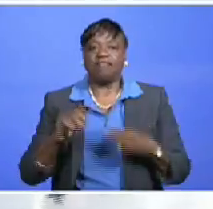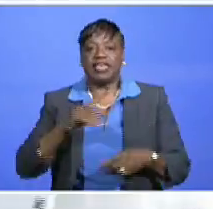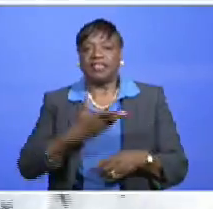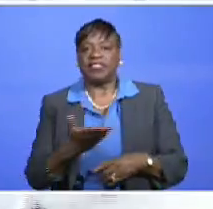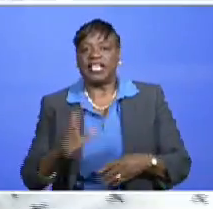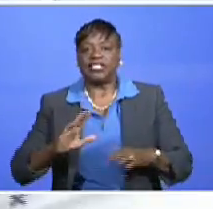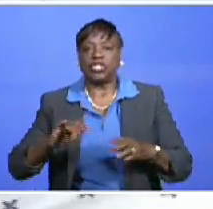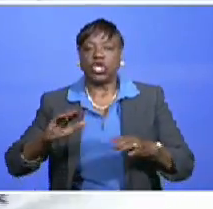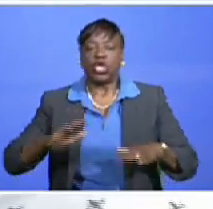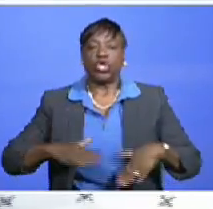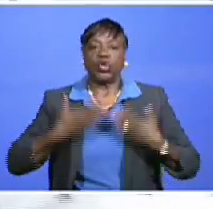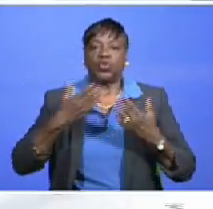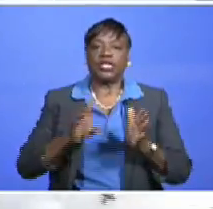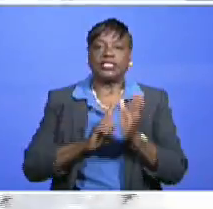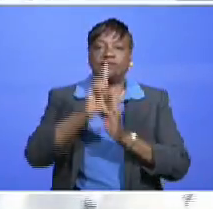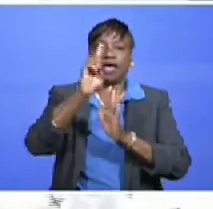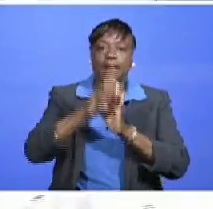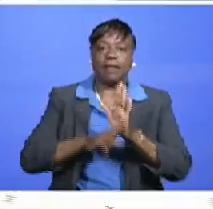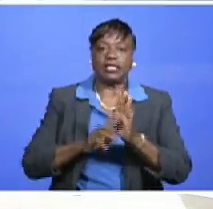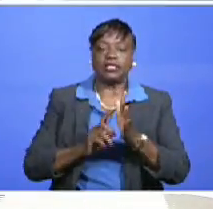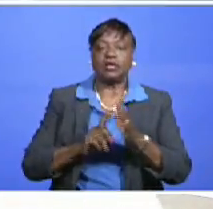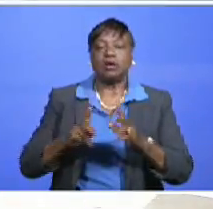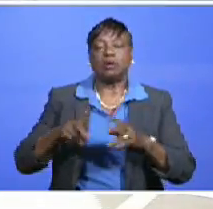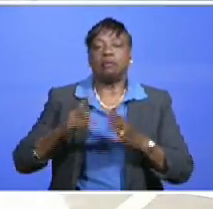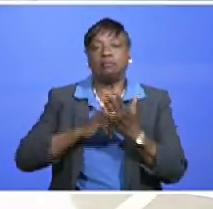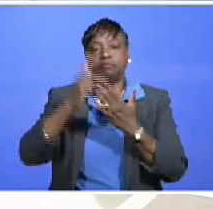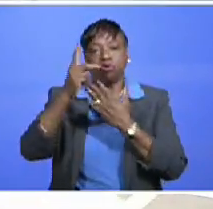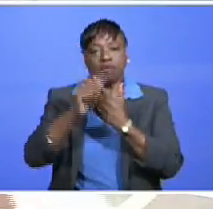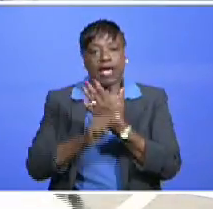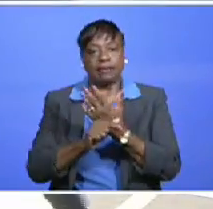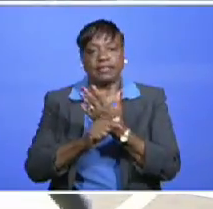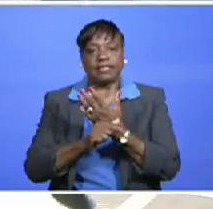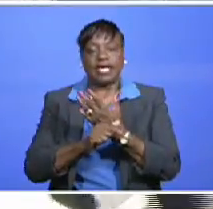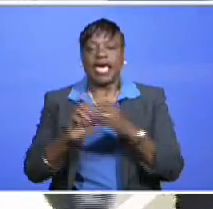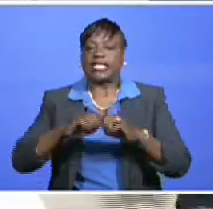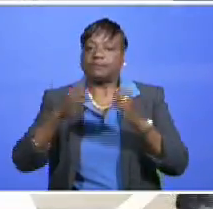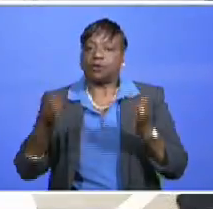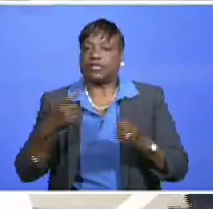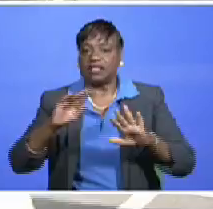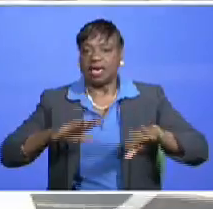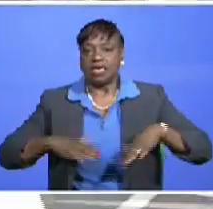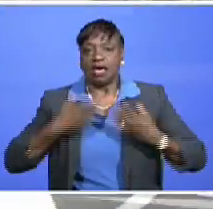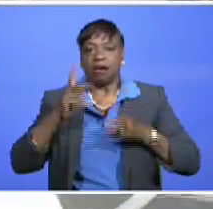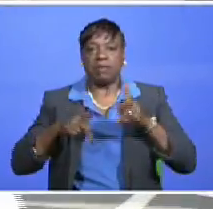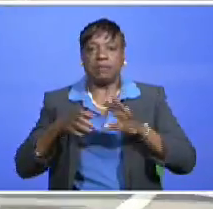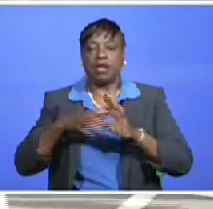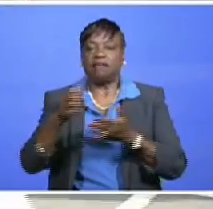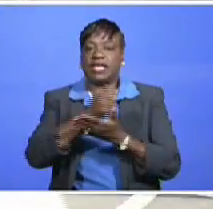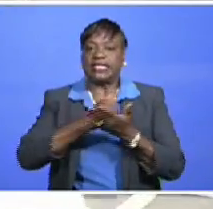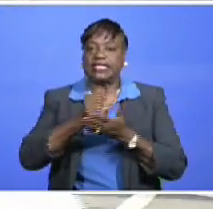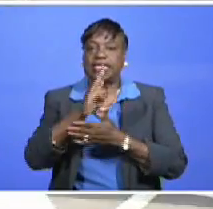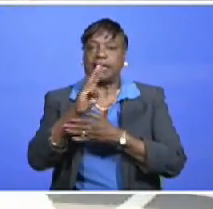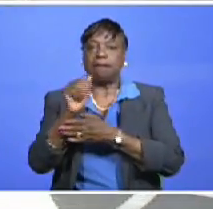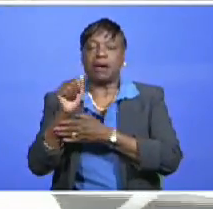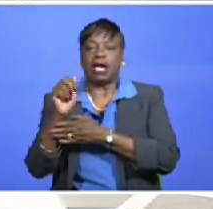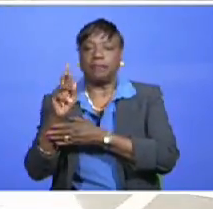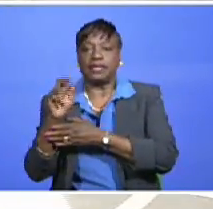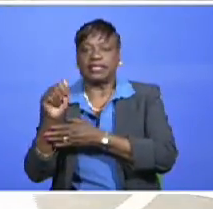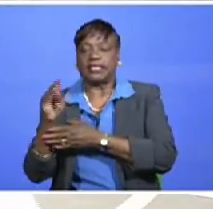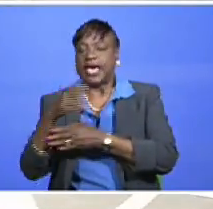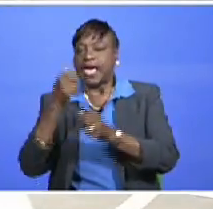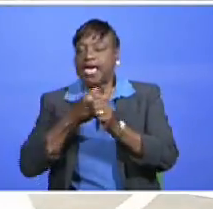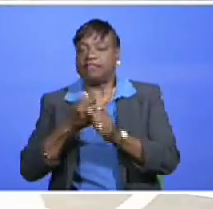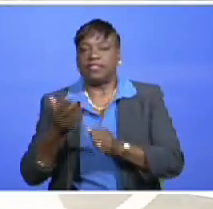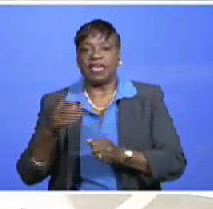development programs and youth organizations out here, exposing the young kids of St. Barnabas to everything that they have to offer,